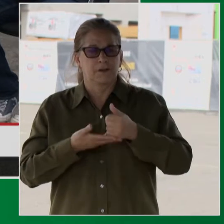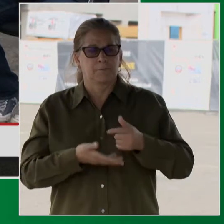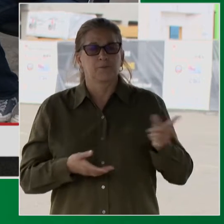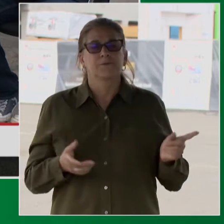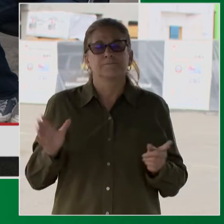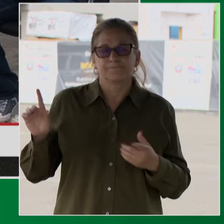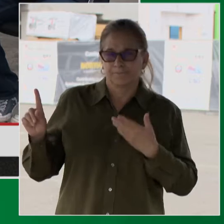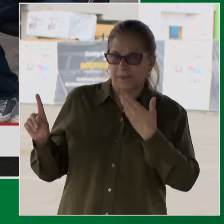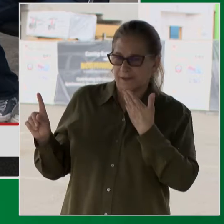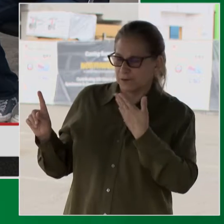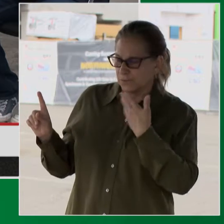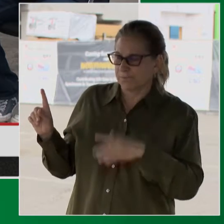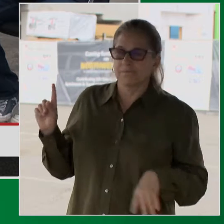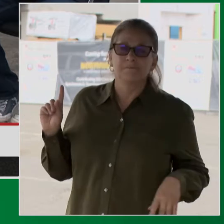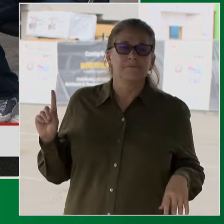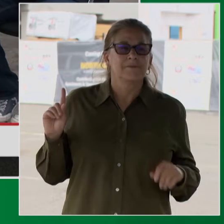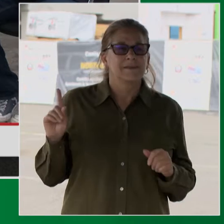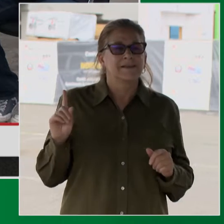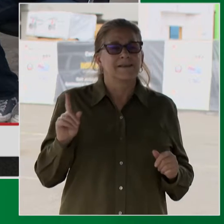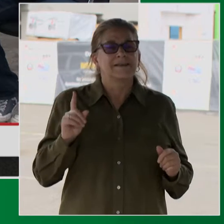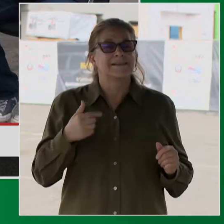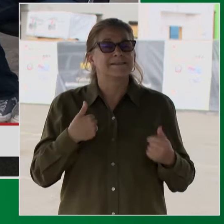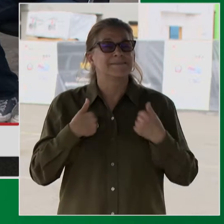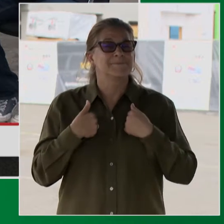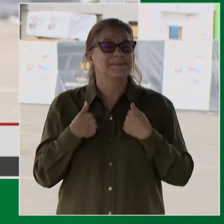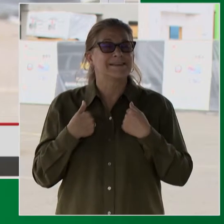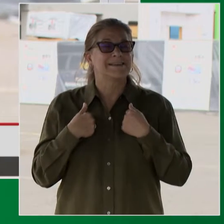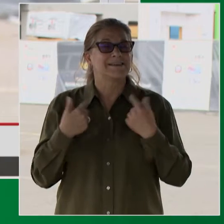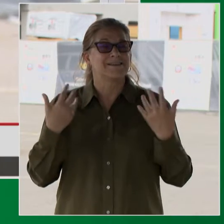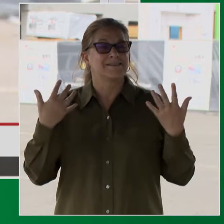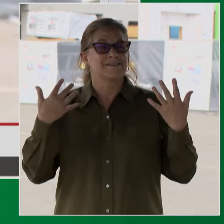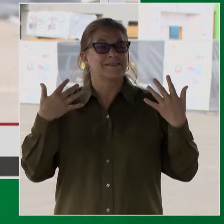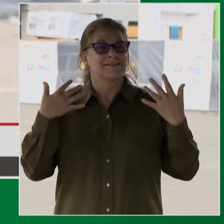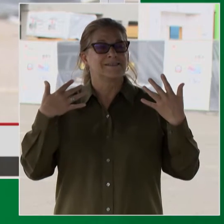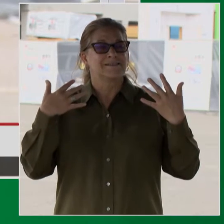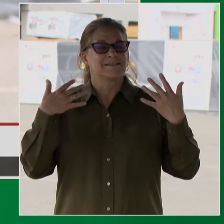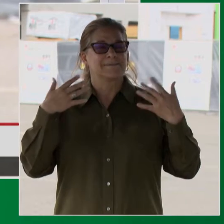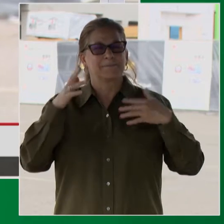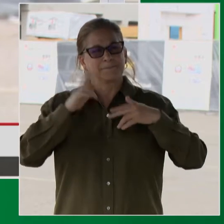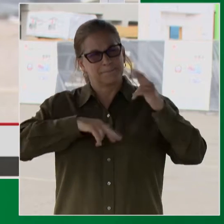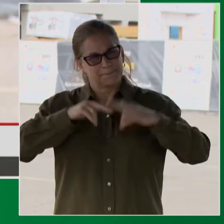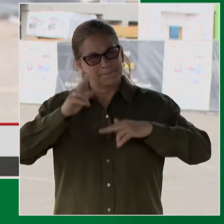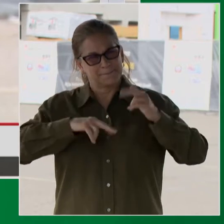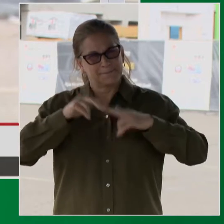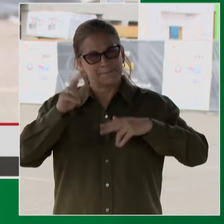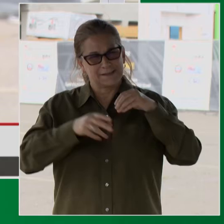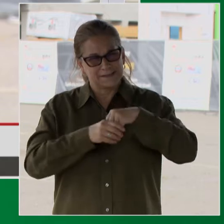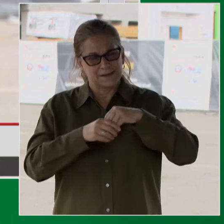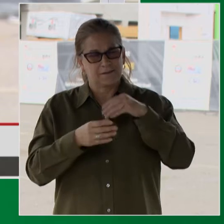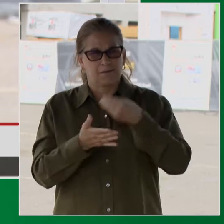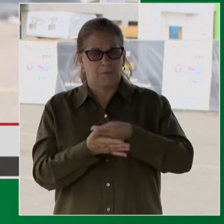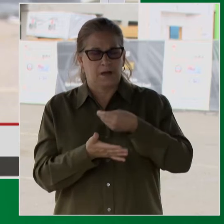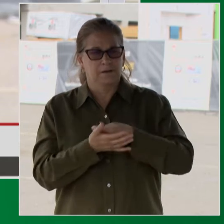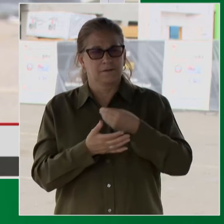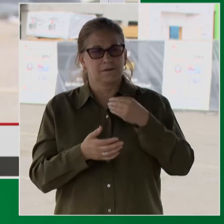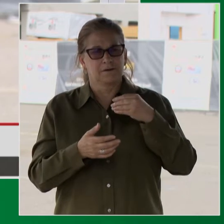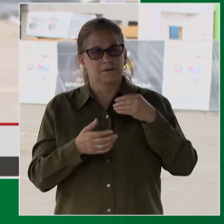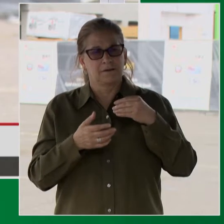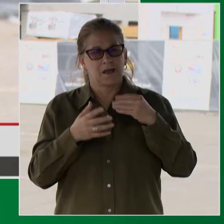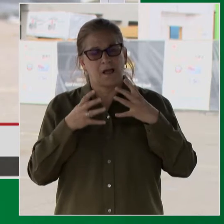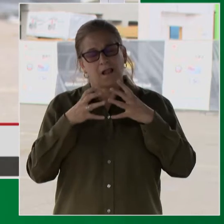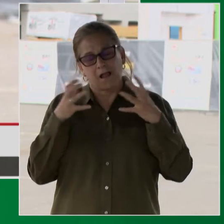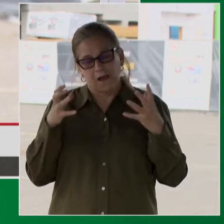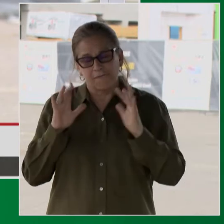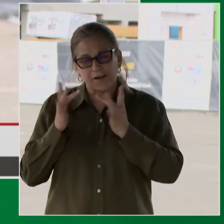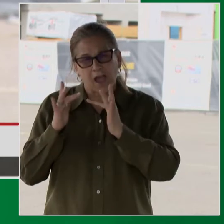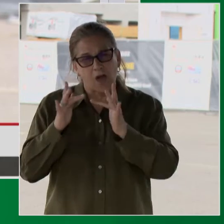actually, community engagement has been built into the comprehensive plan. I would say it's probably the most kind of outreach that has been done for a plan,